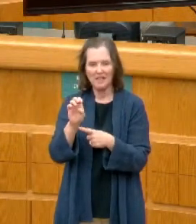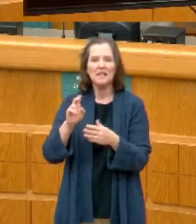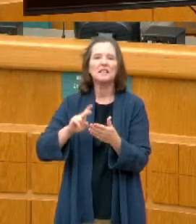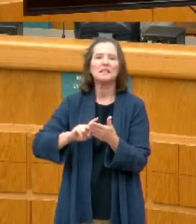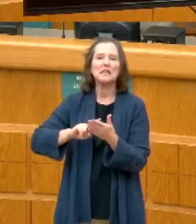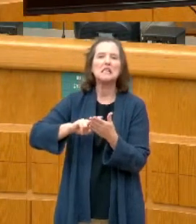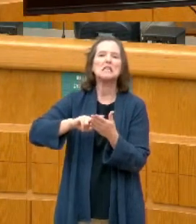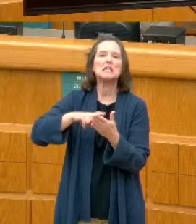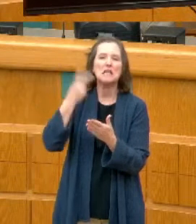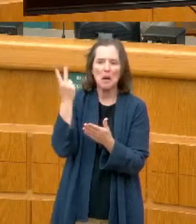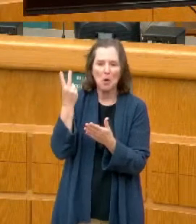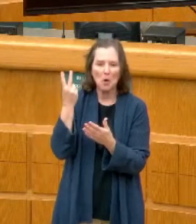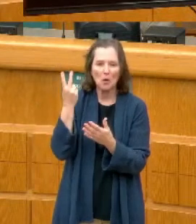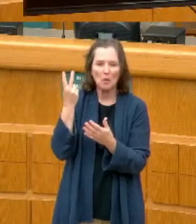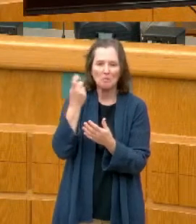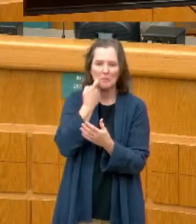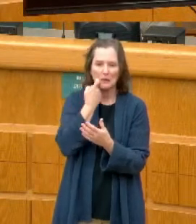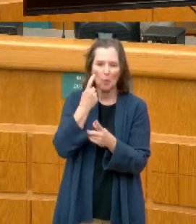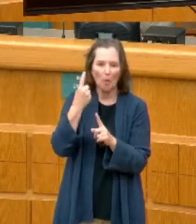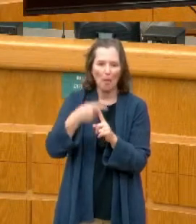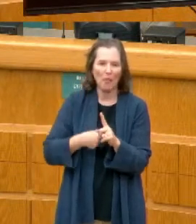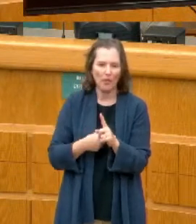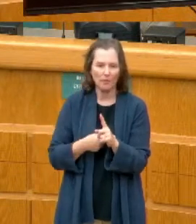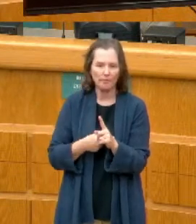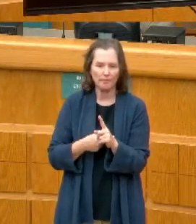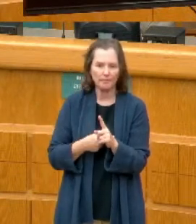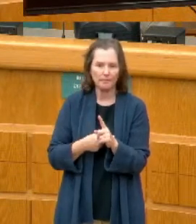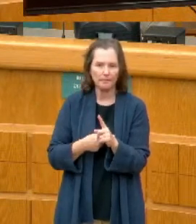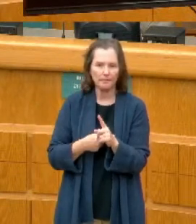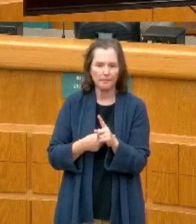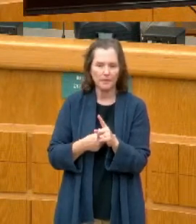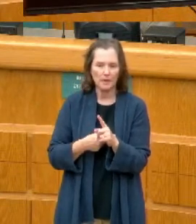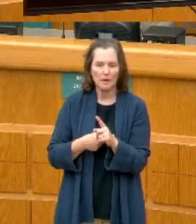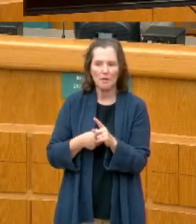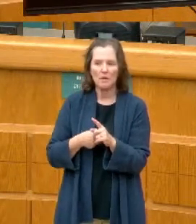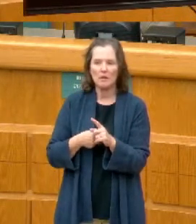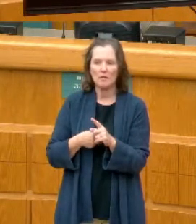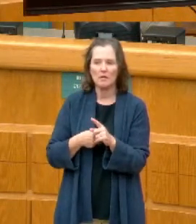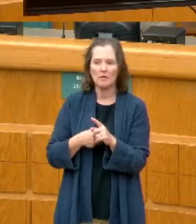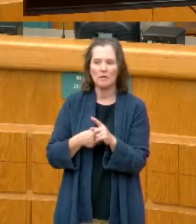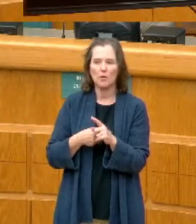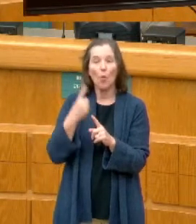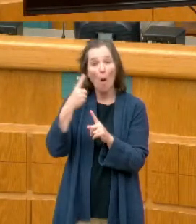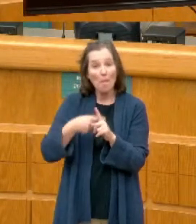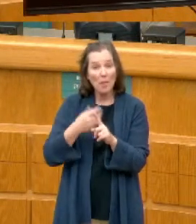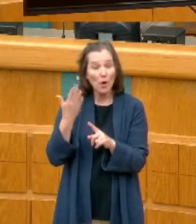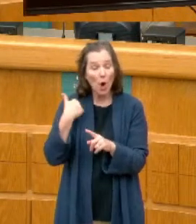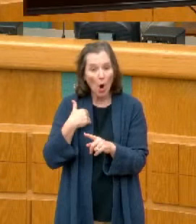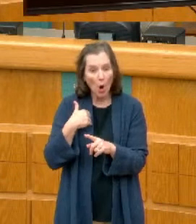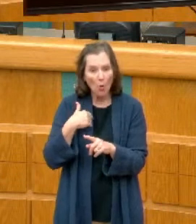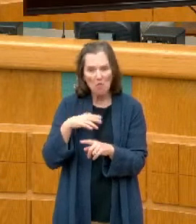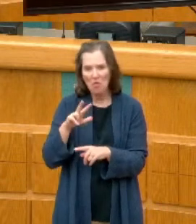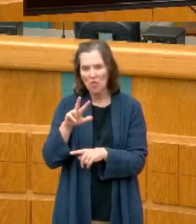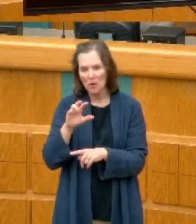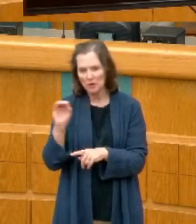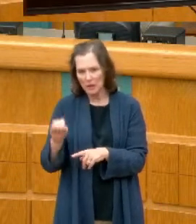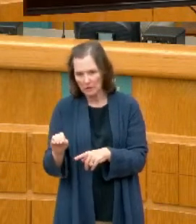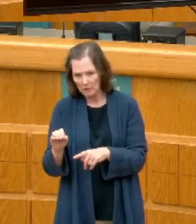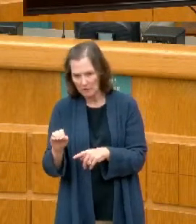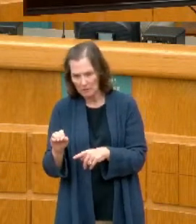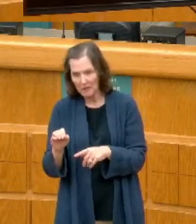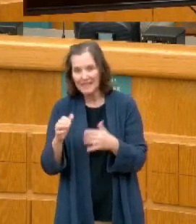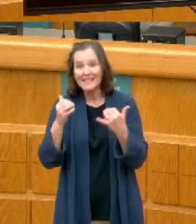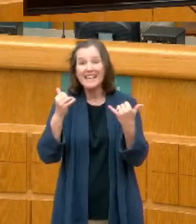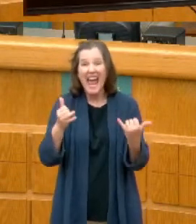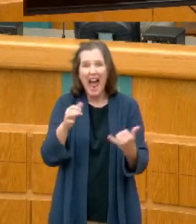Now we're almost at 8. If this trend continues, by the end of the month, we'll meet